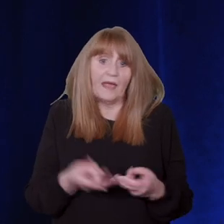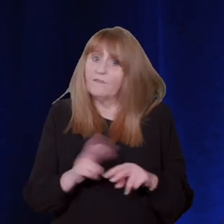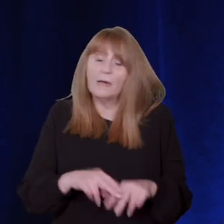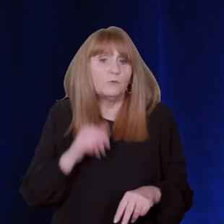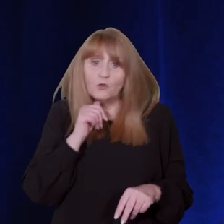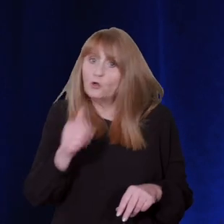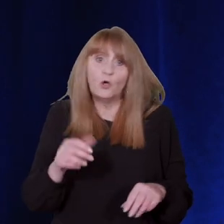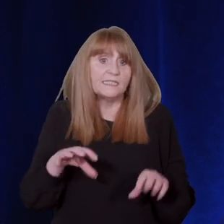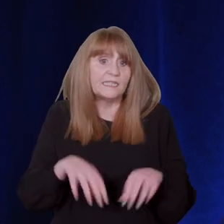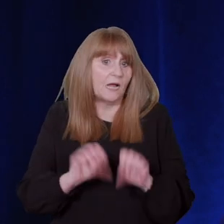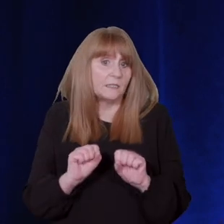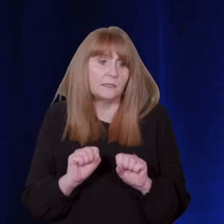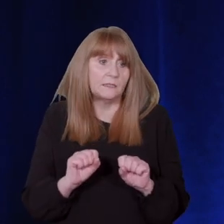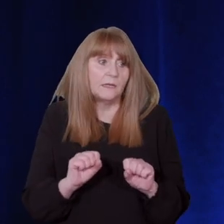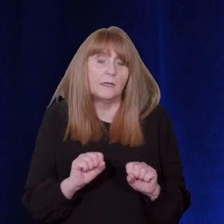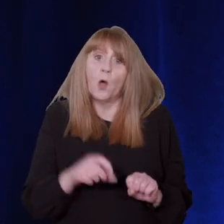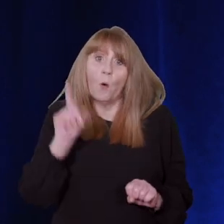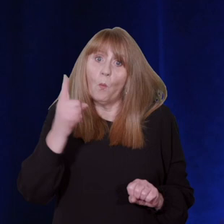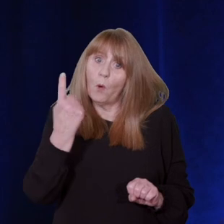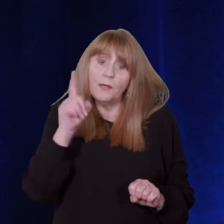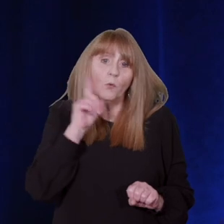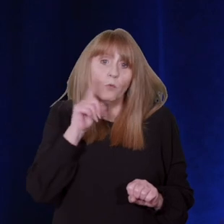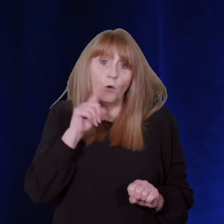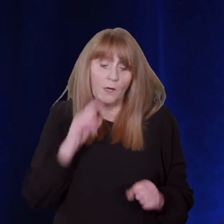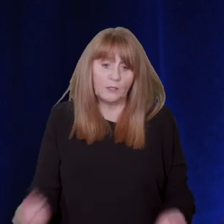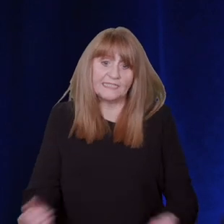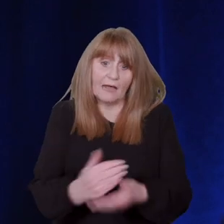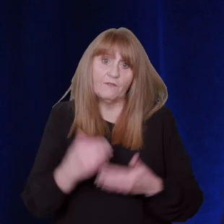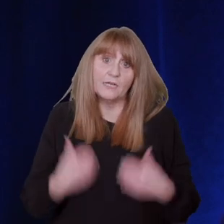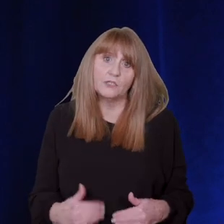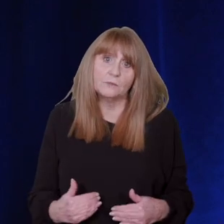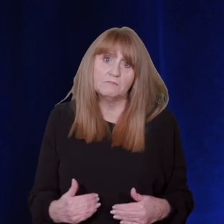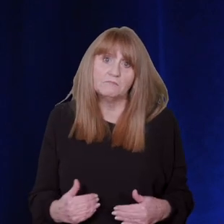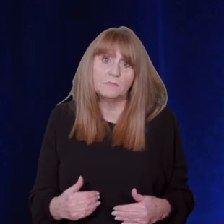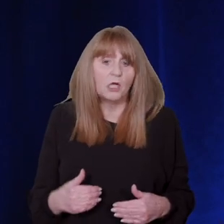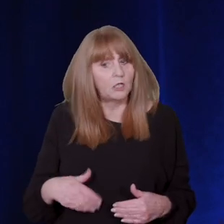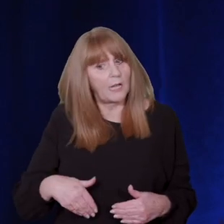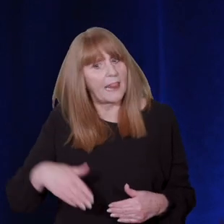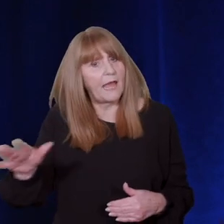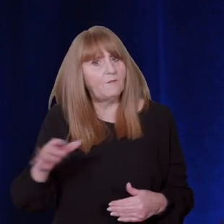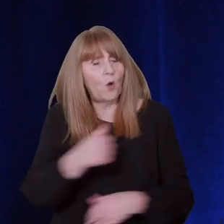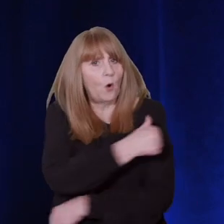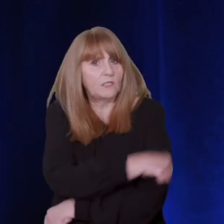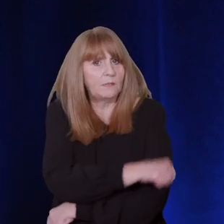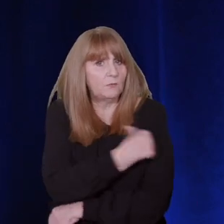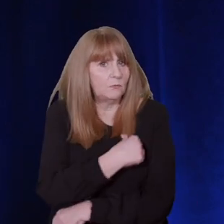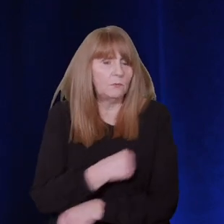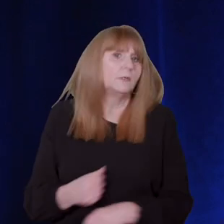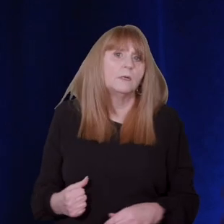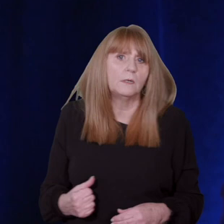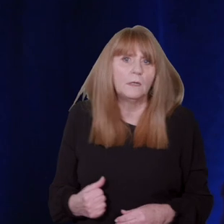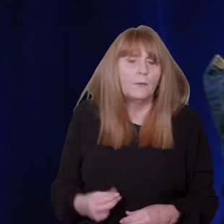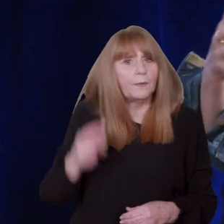us to pray for schizophrenic relatives. This lady had discharged herself from the hospital. She turned up at our breakfast club.